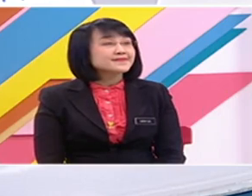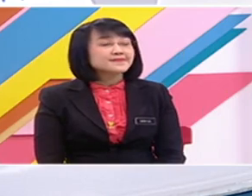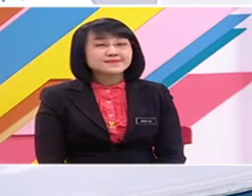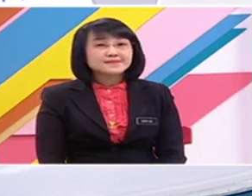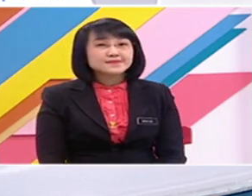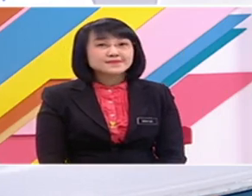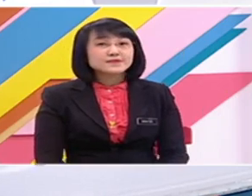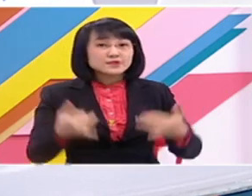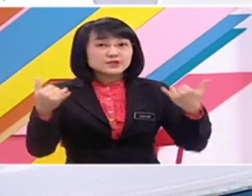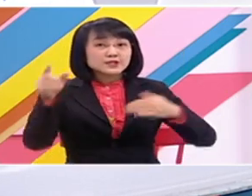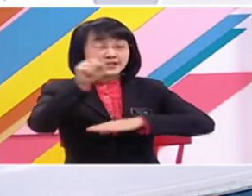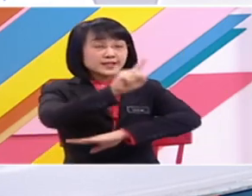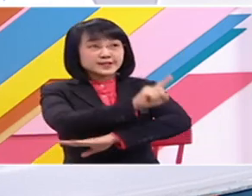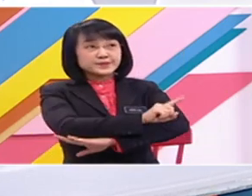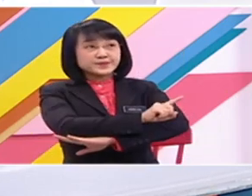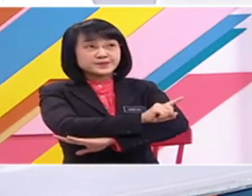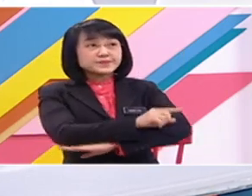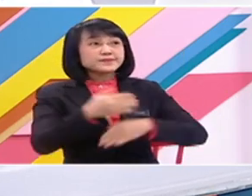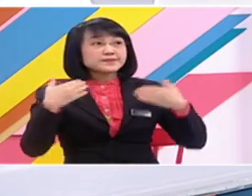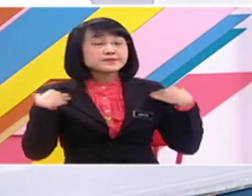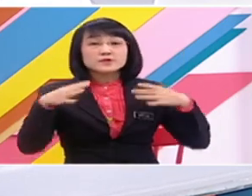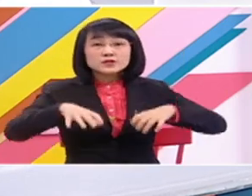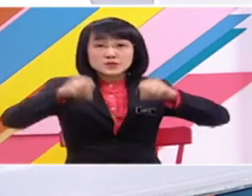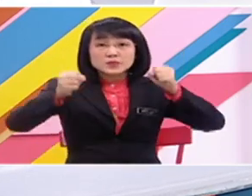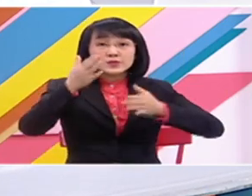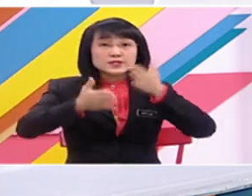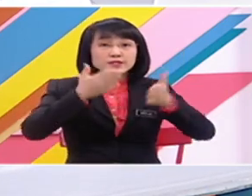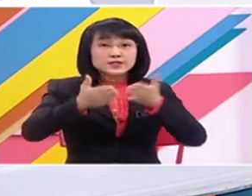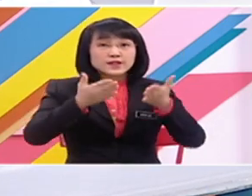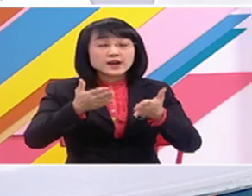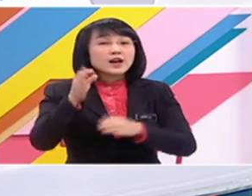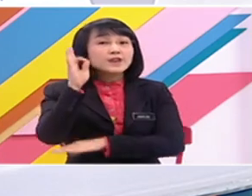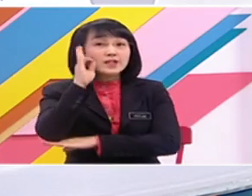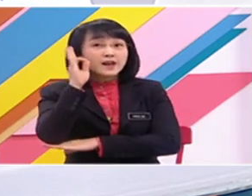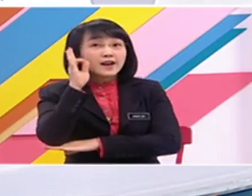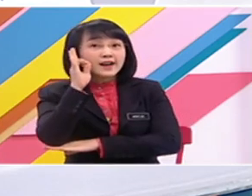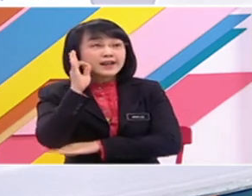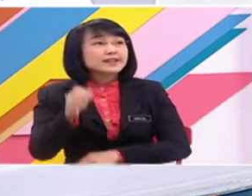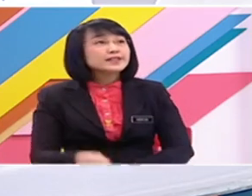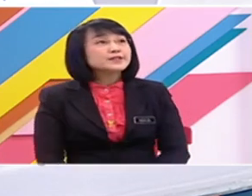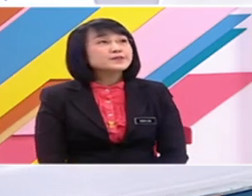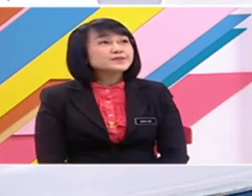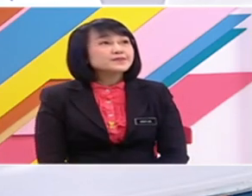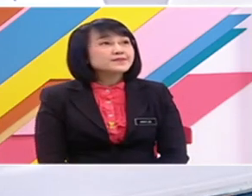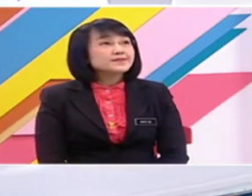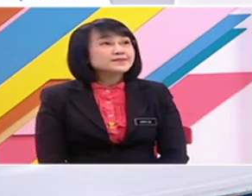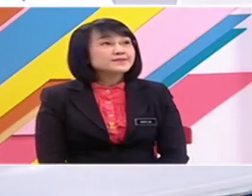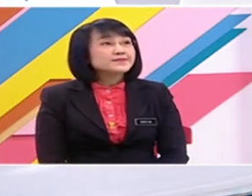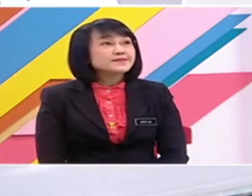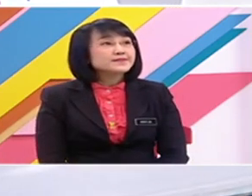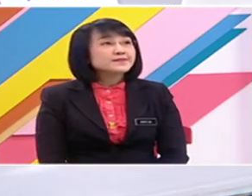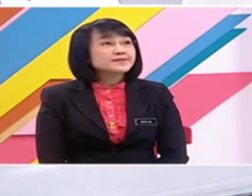and teach student out there to know more about clothes. Wow. And I am sure they already know about clothes